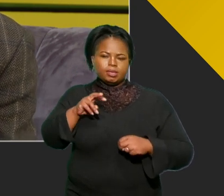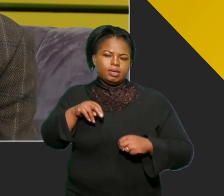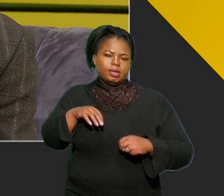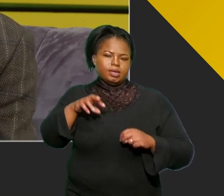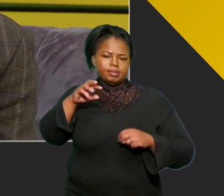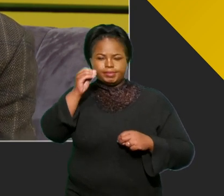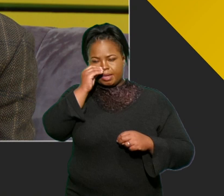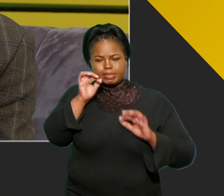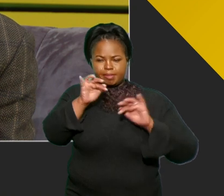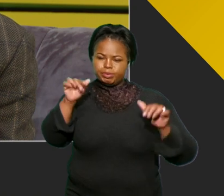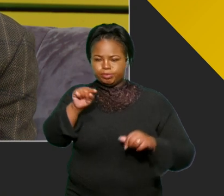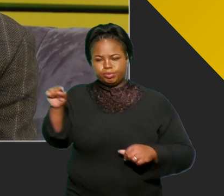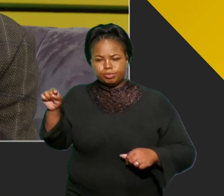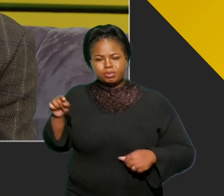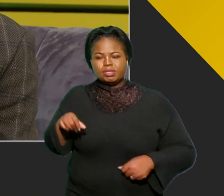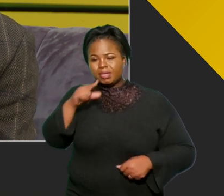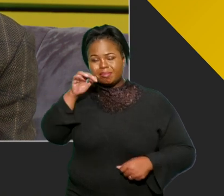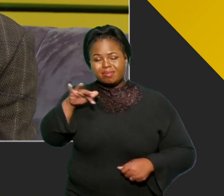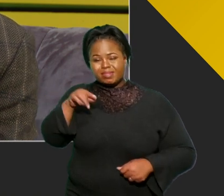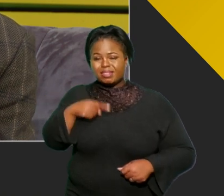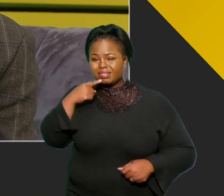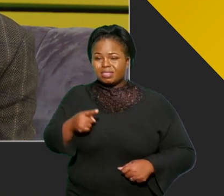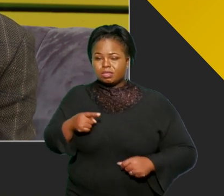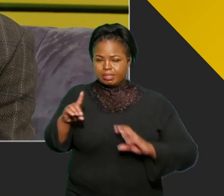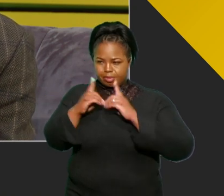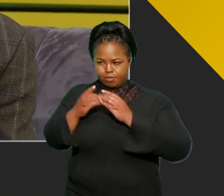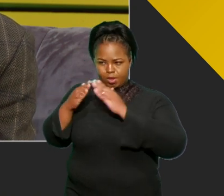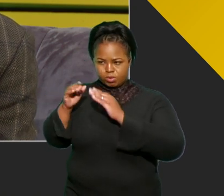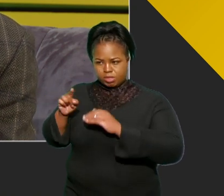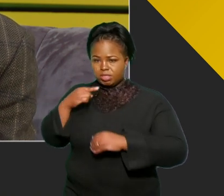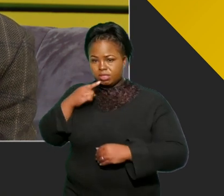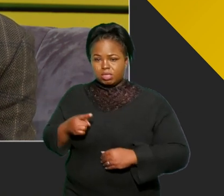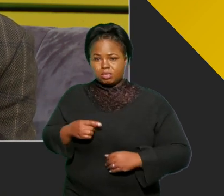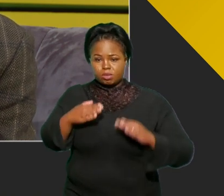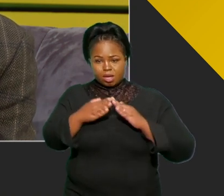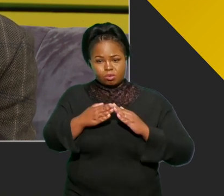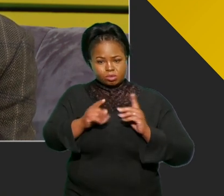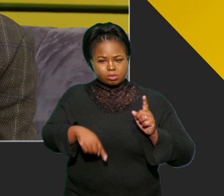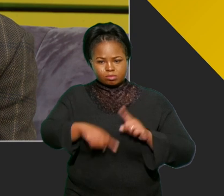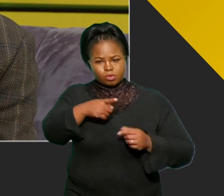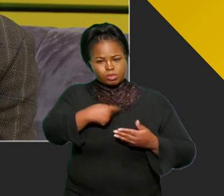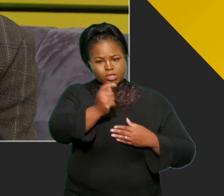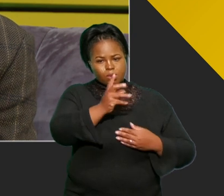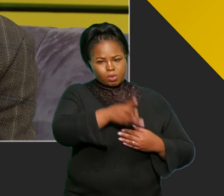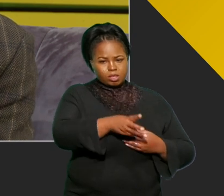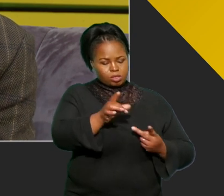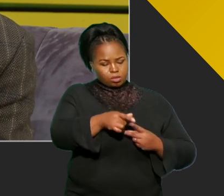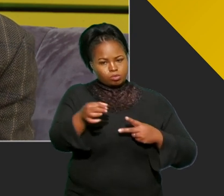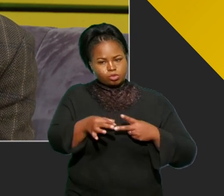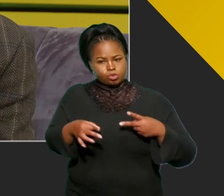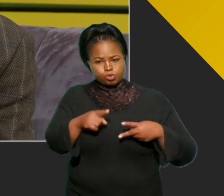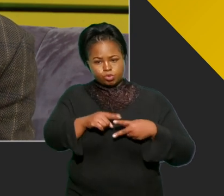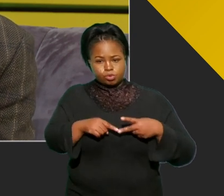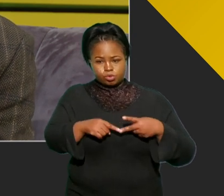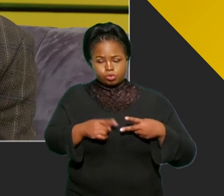So mawufika lapha kandabaza abantu, bawutshela ukuthi indlu yakini yahamba. So my ngabe there are two options for no KT1. It's